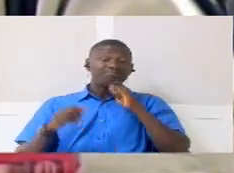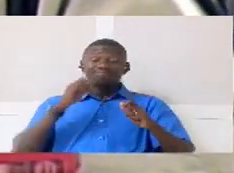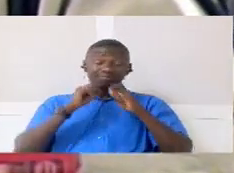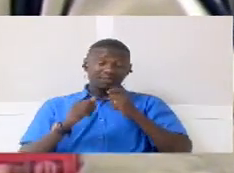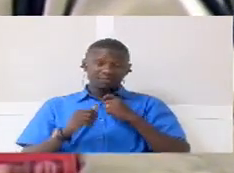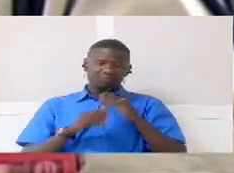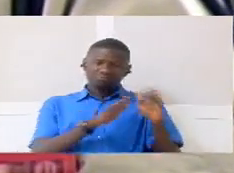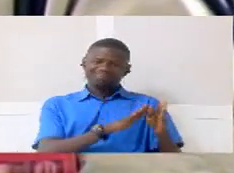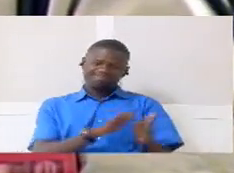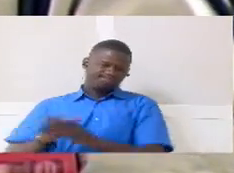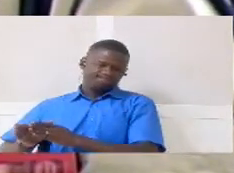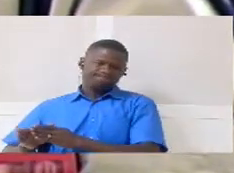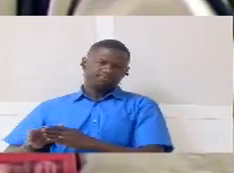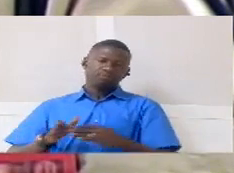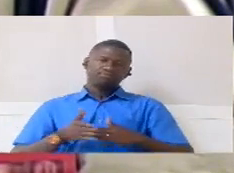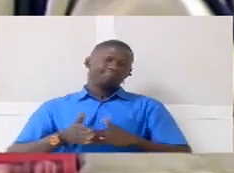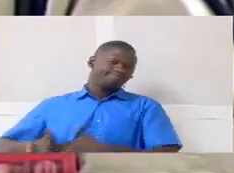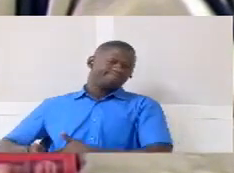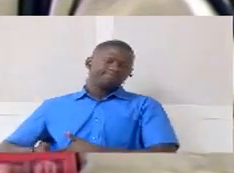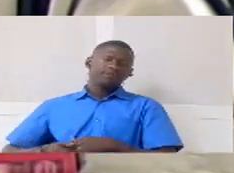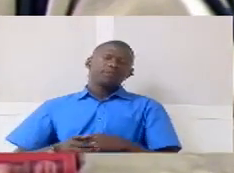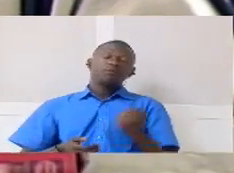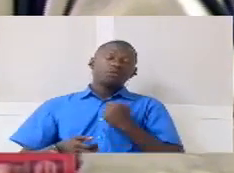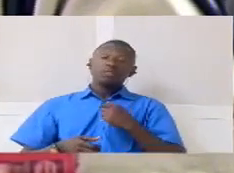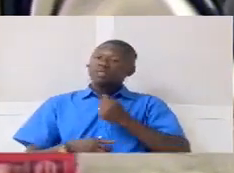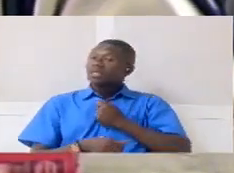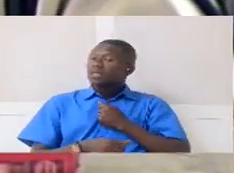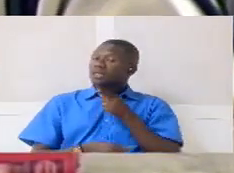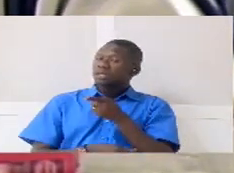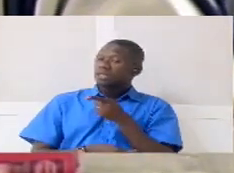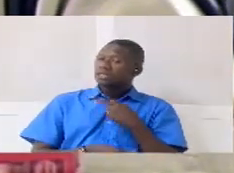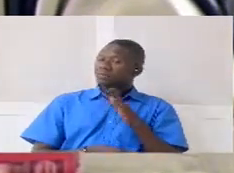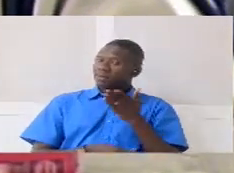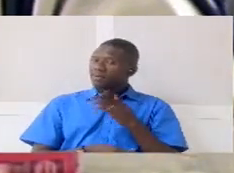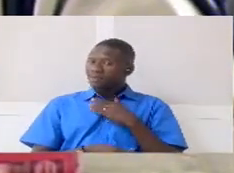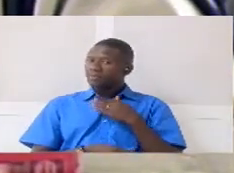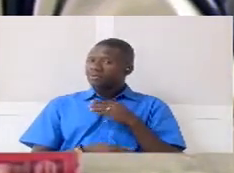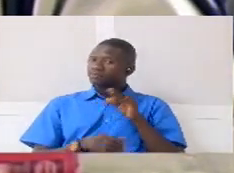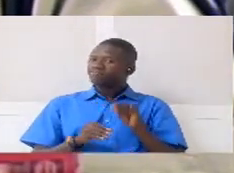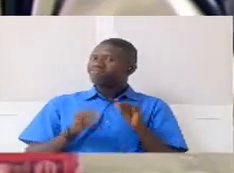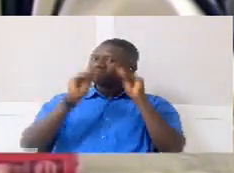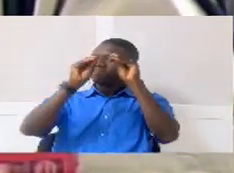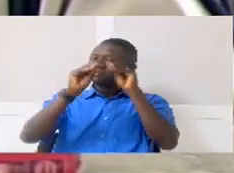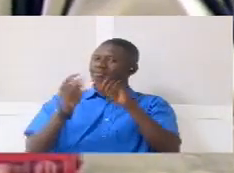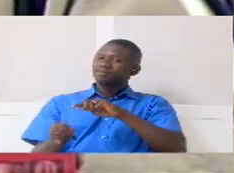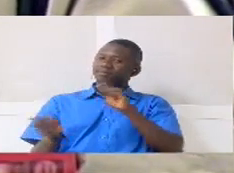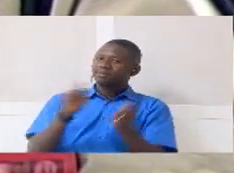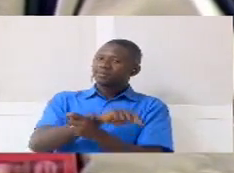put aside. Because the fear was that you'll eventually get to replace